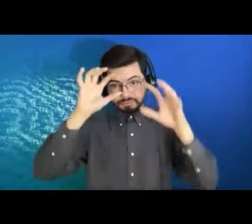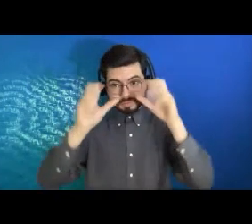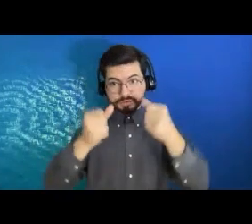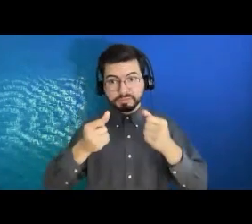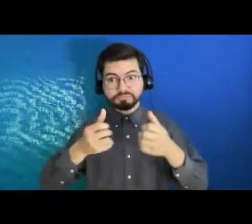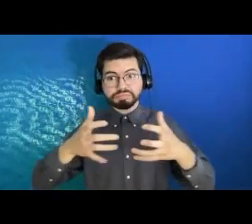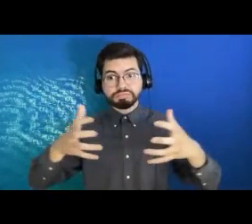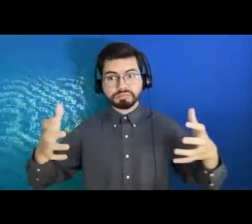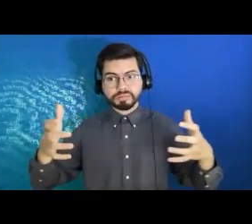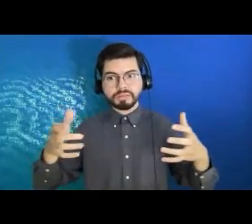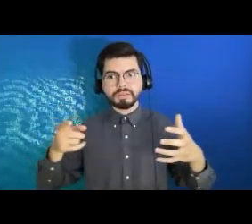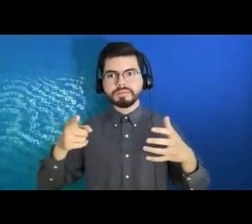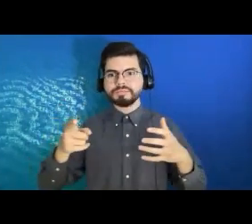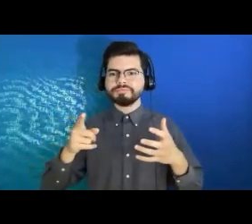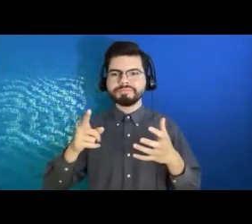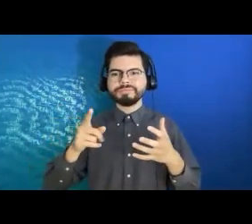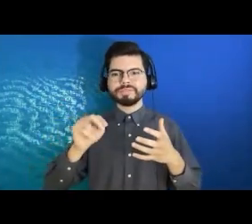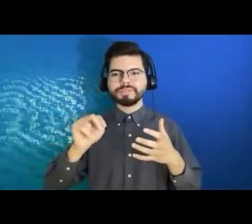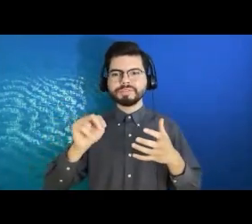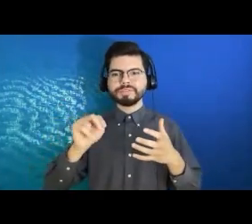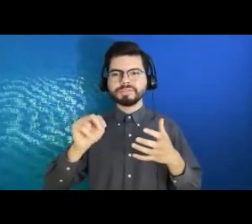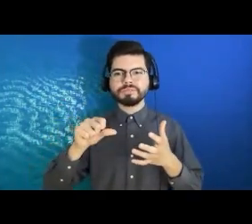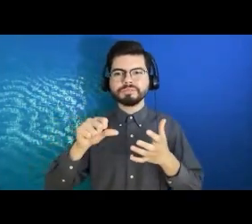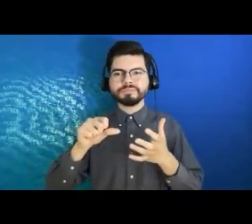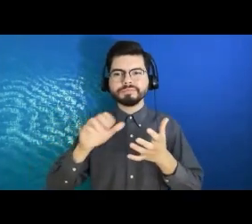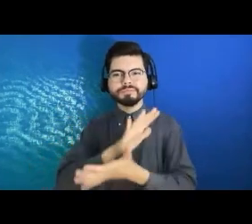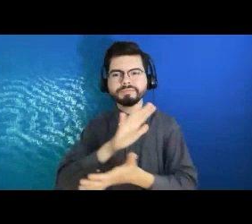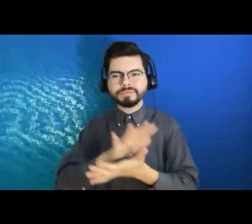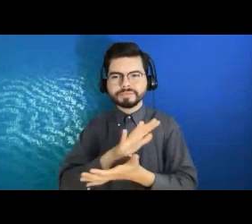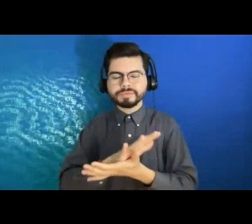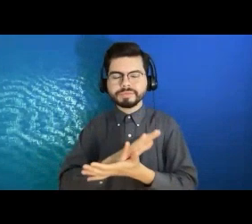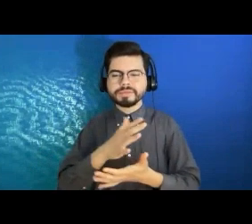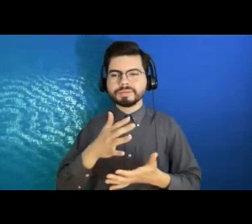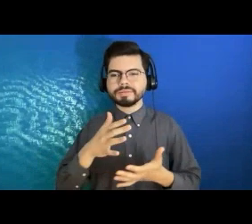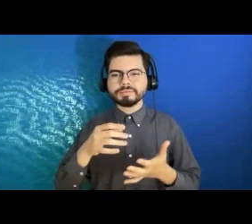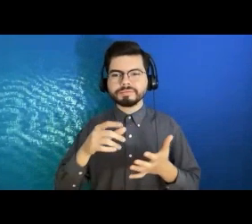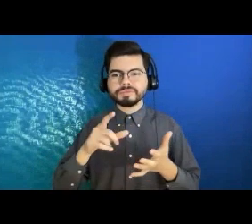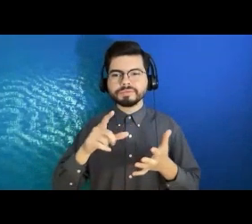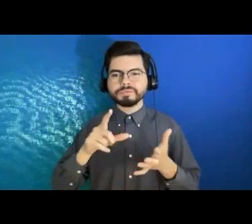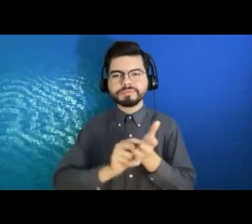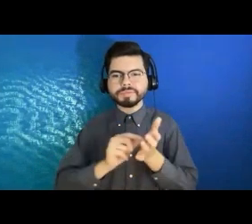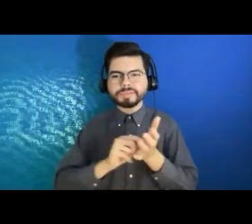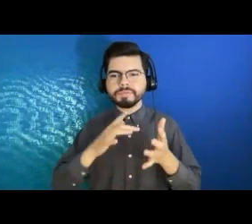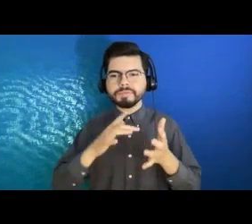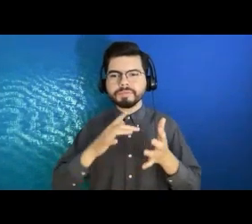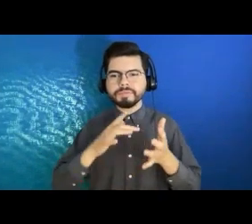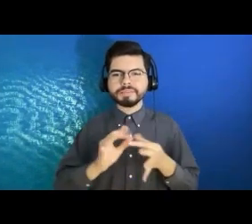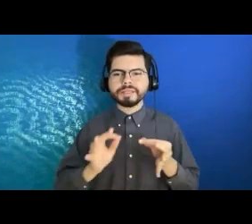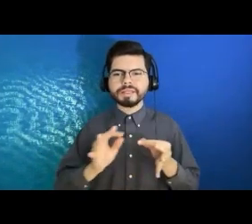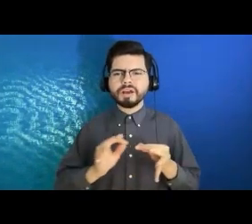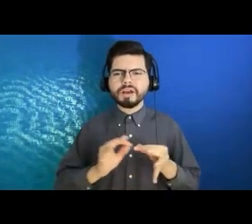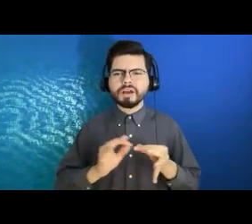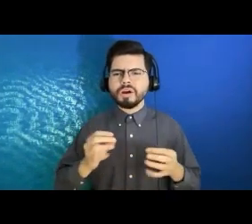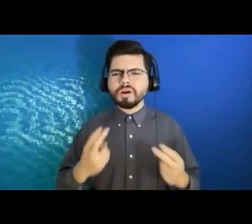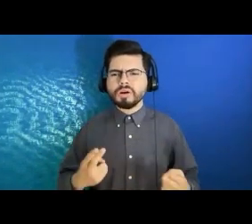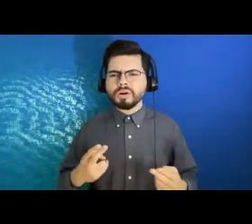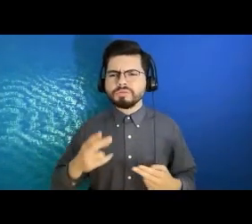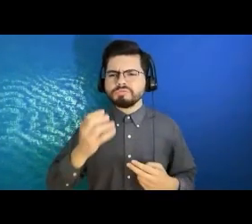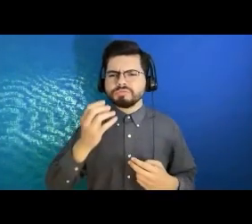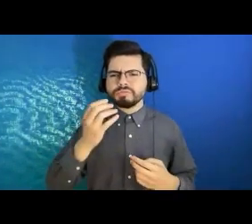don't have enough to eat anymore. That's not true. This shows body fat. So